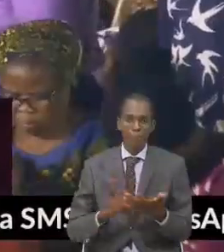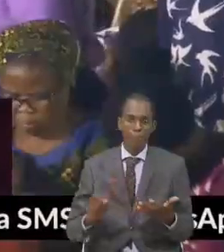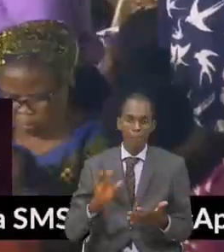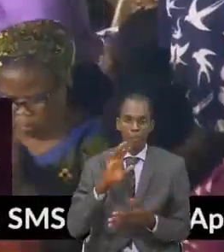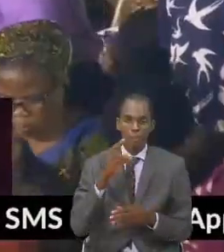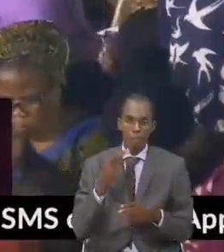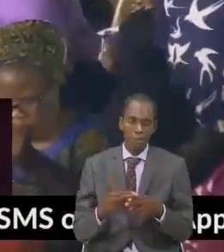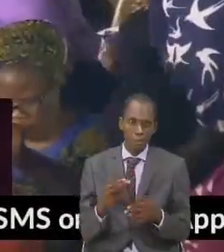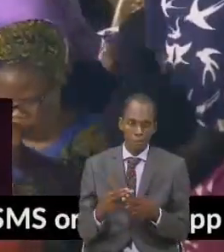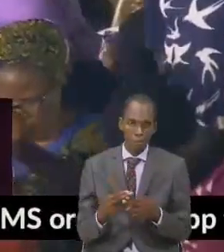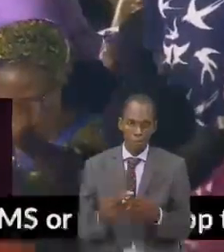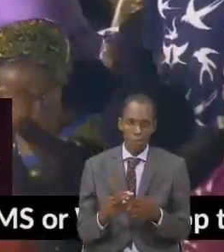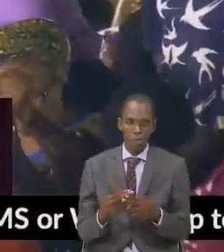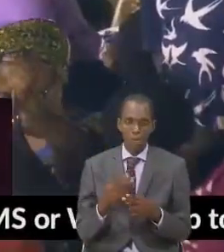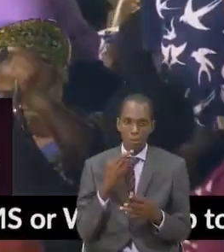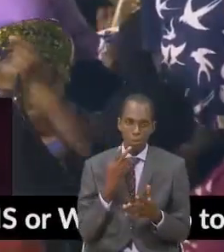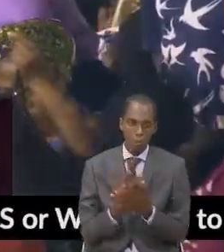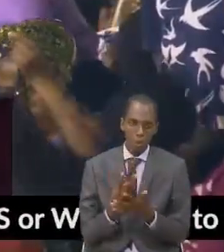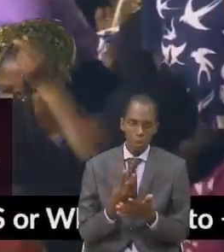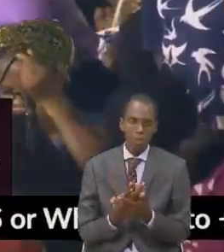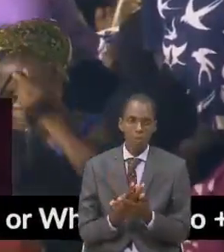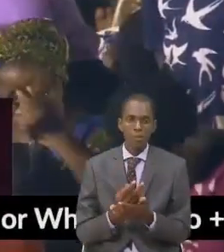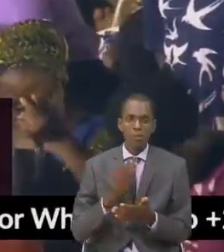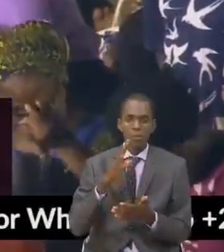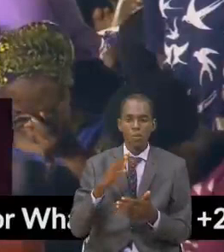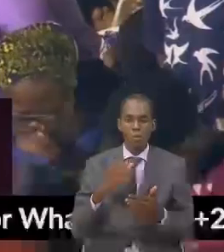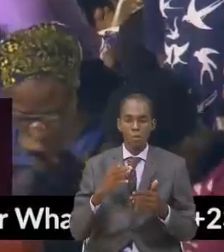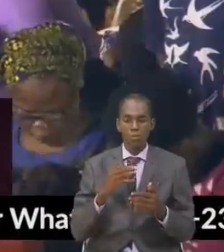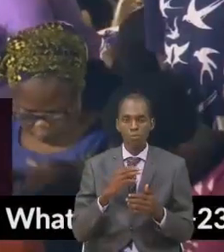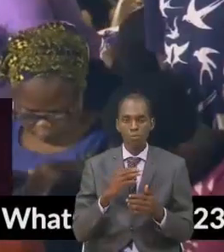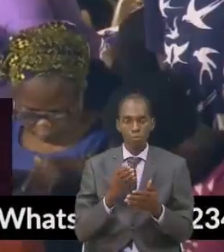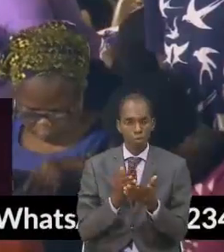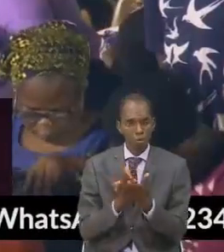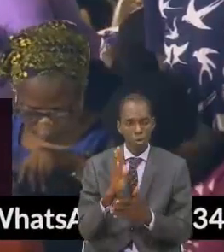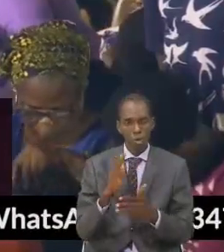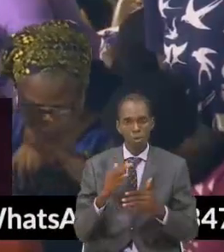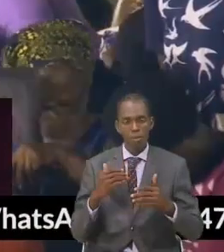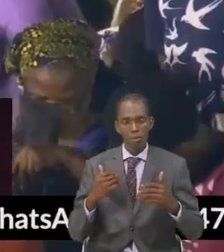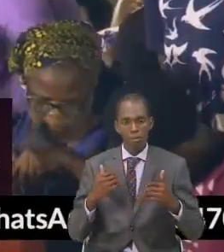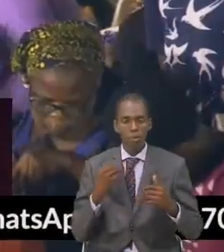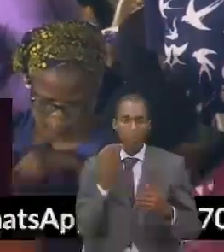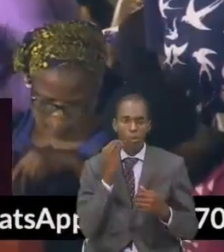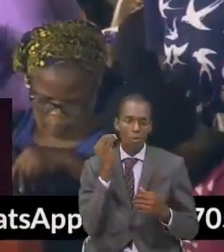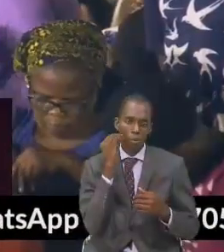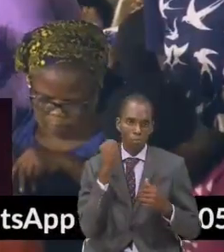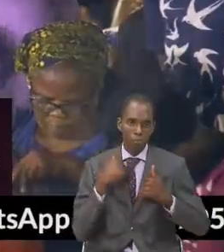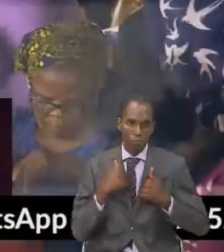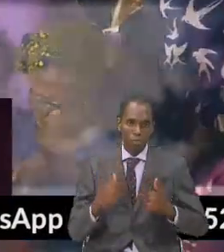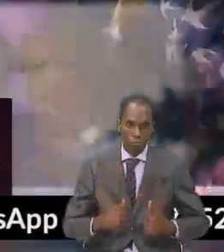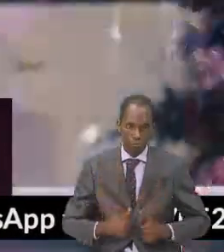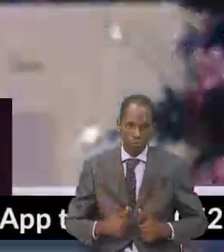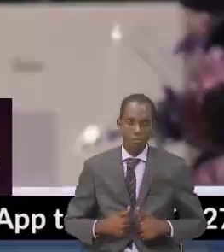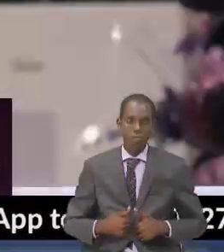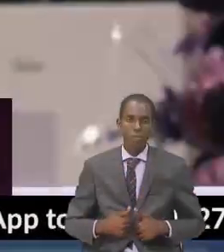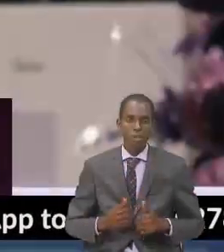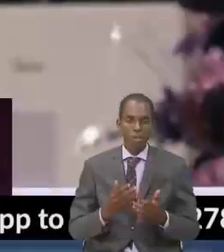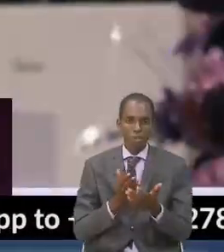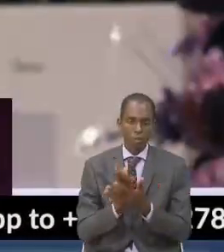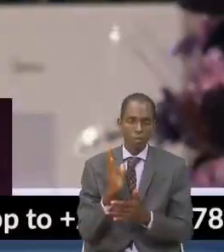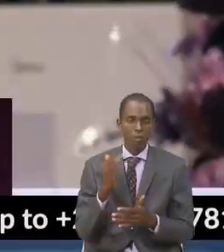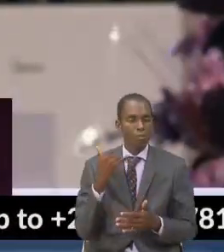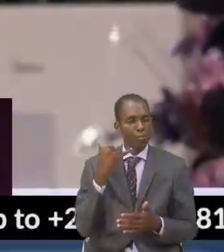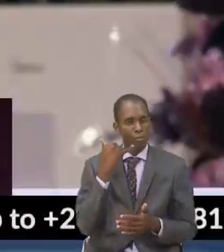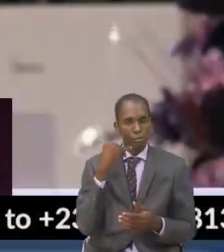Write their addresses very well. The local government where they come from. Their